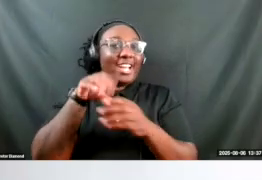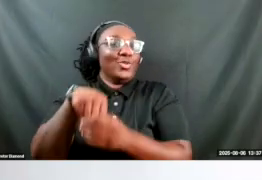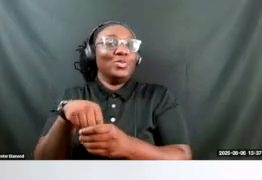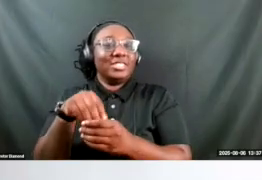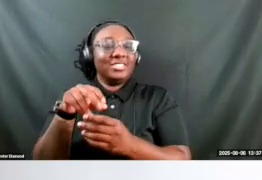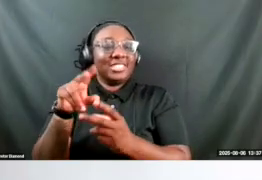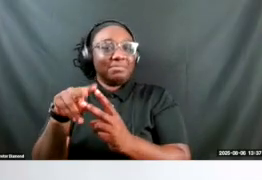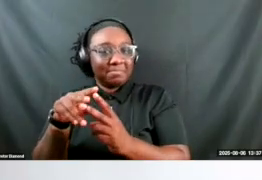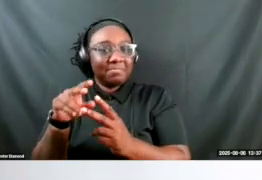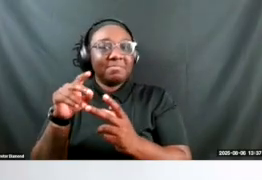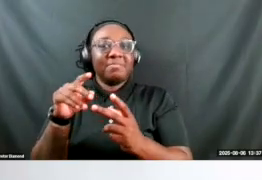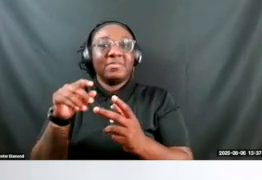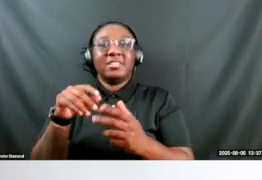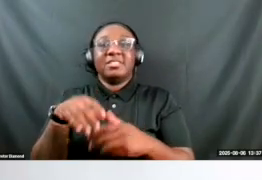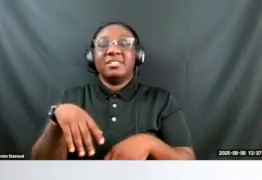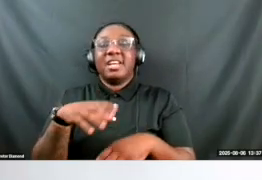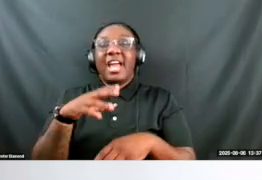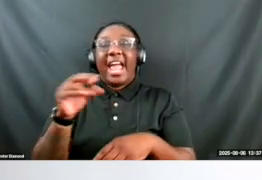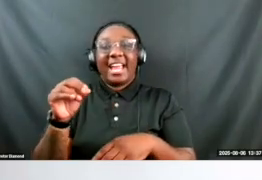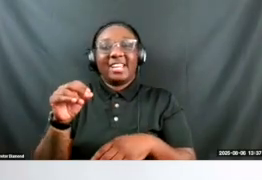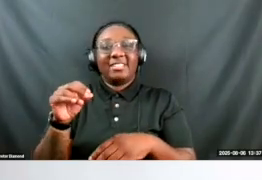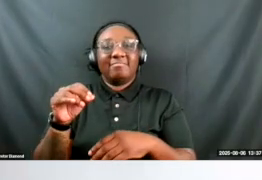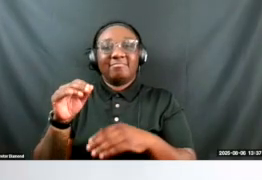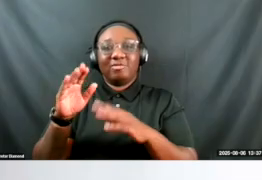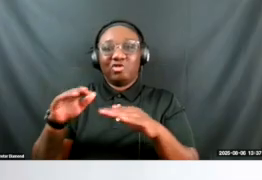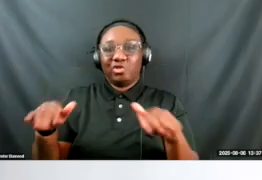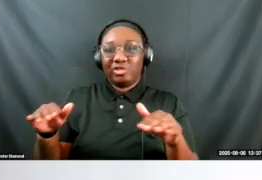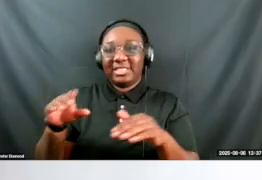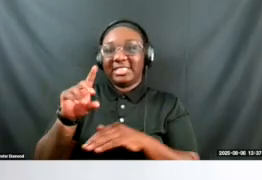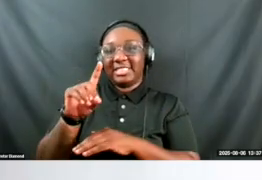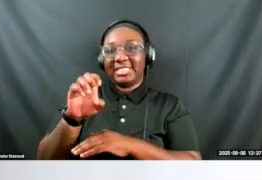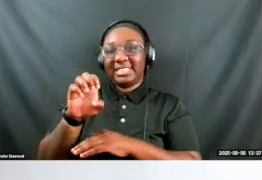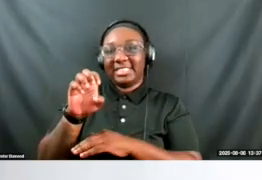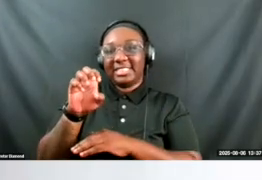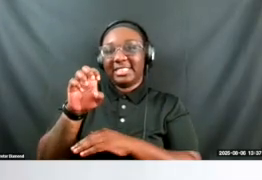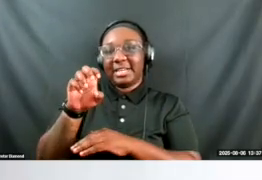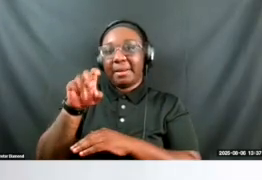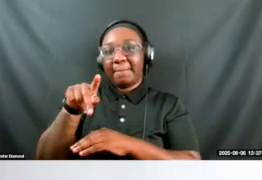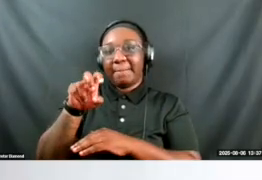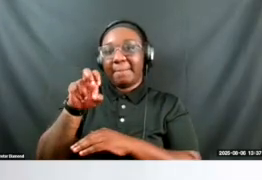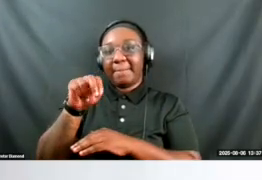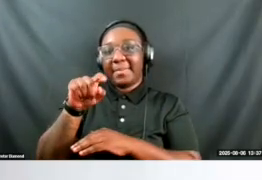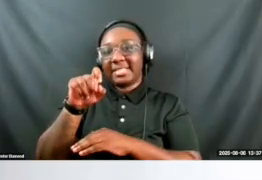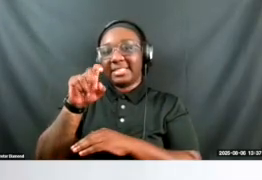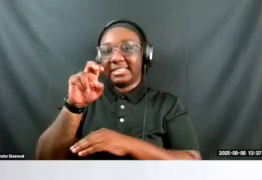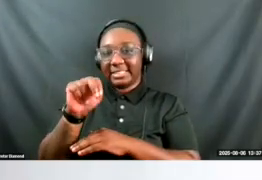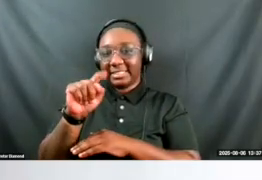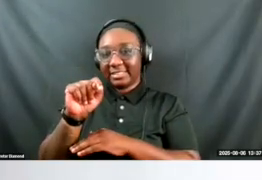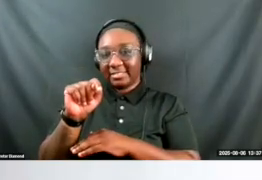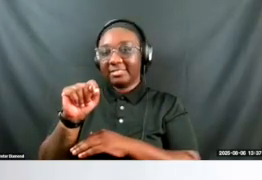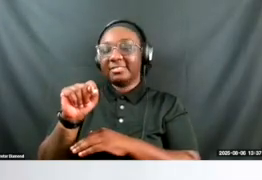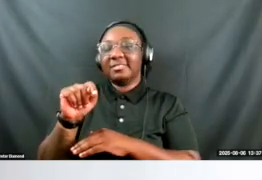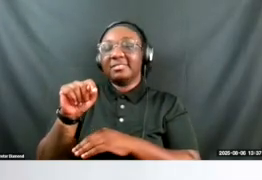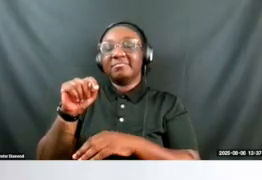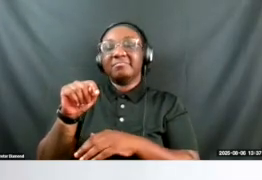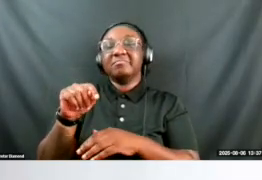process. We have previously heard that alignment on this topic is welcome. And as with income verification,